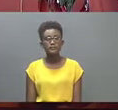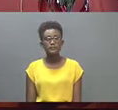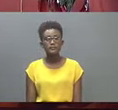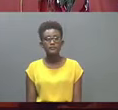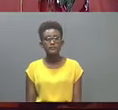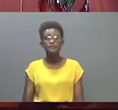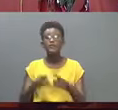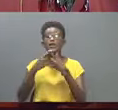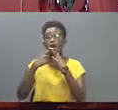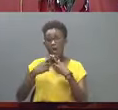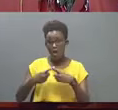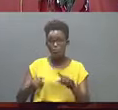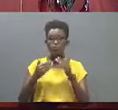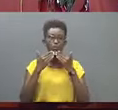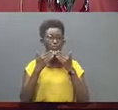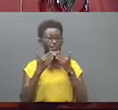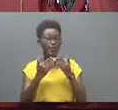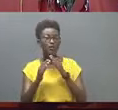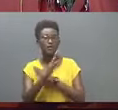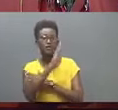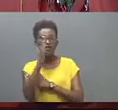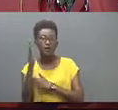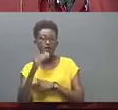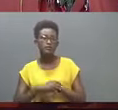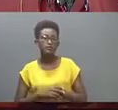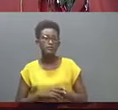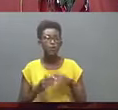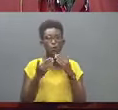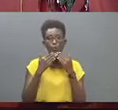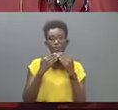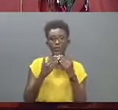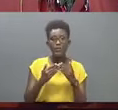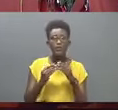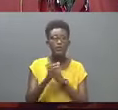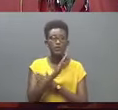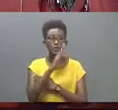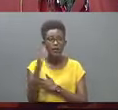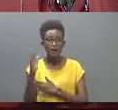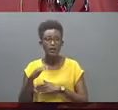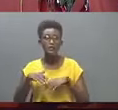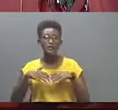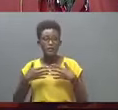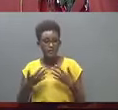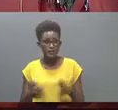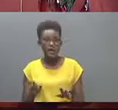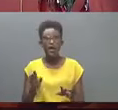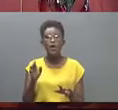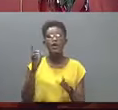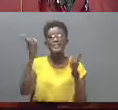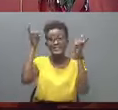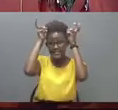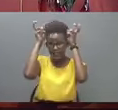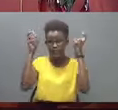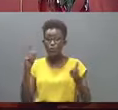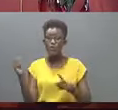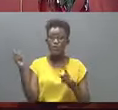n'Imana bituma abatwara ariko turashima Imana. Although the devil came to steal. Nubwo Satani yaje kwiba.